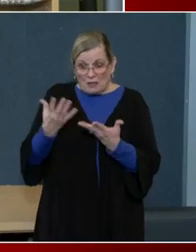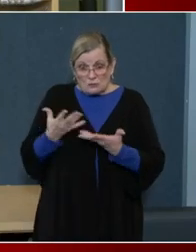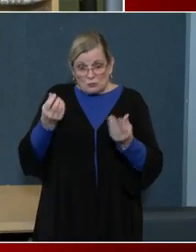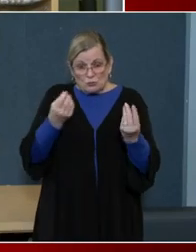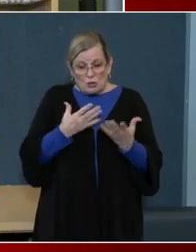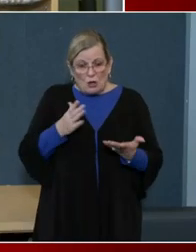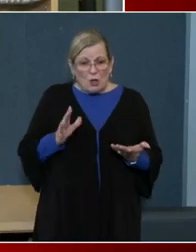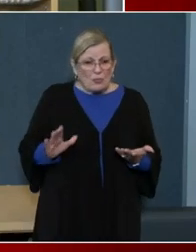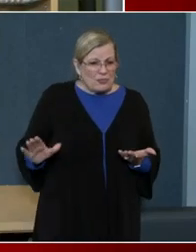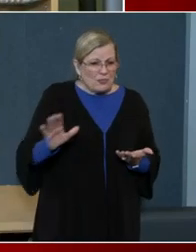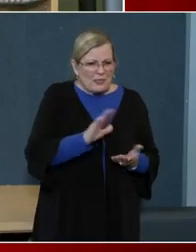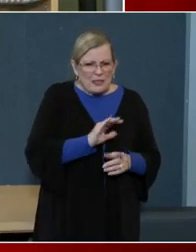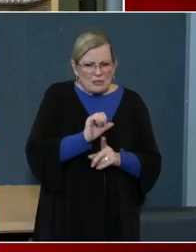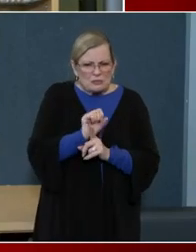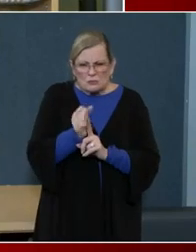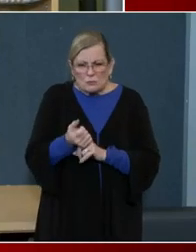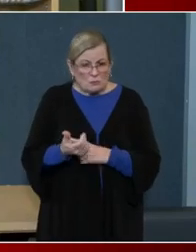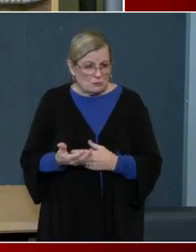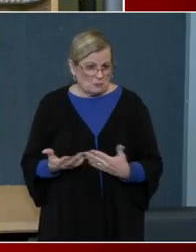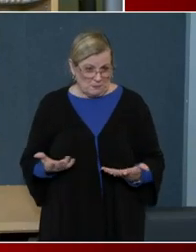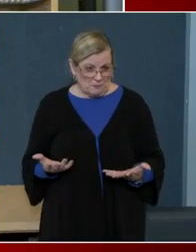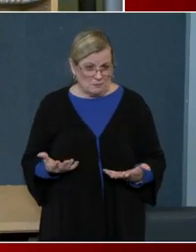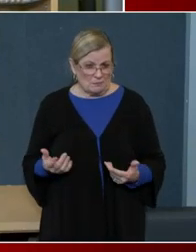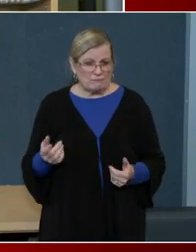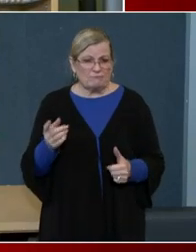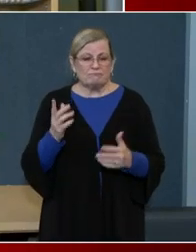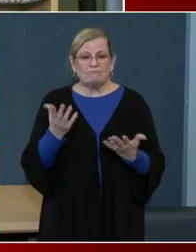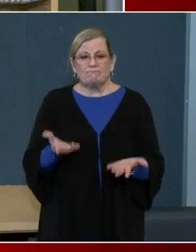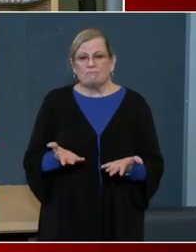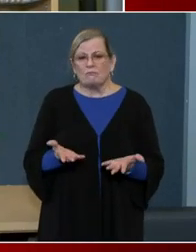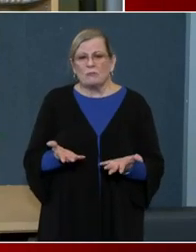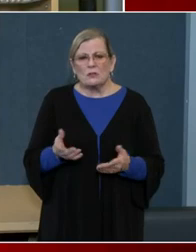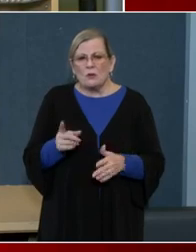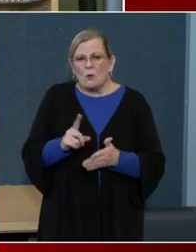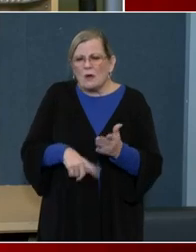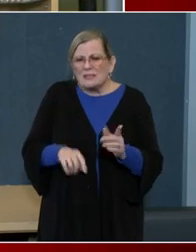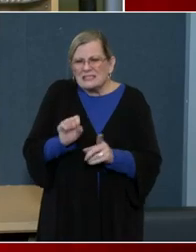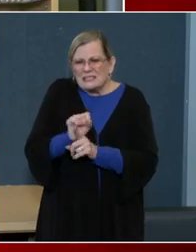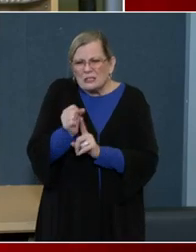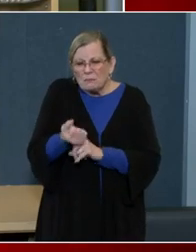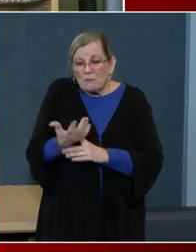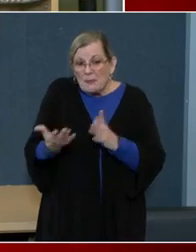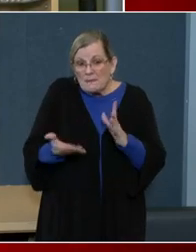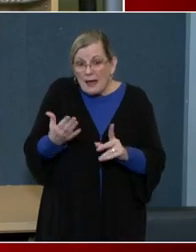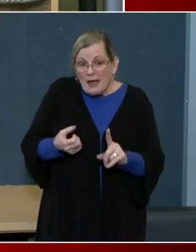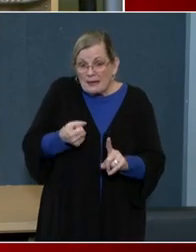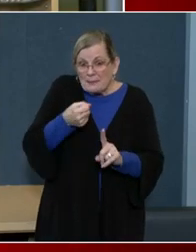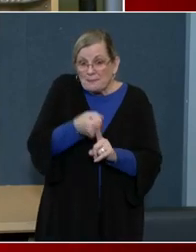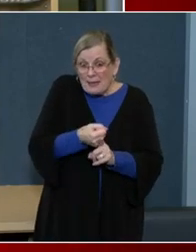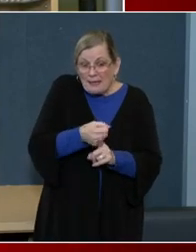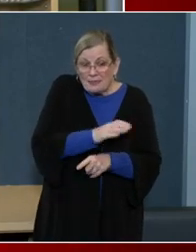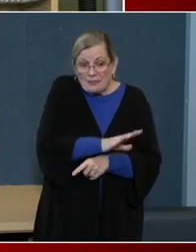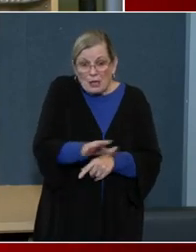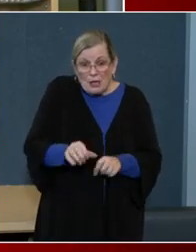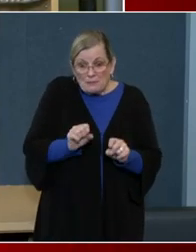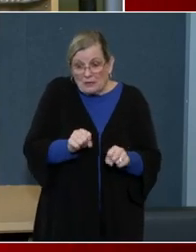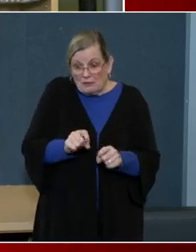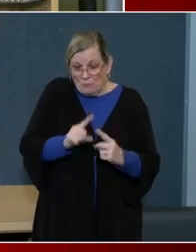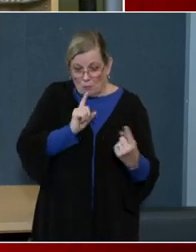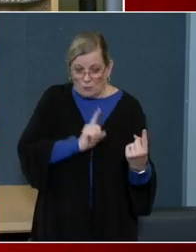their situations and situations that may impact their ability to work in person. It is not related